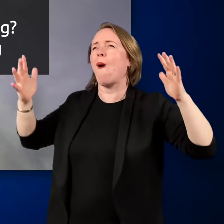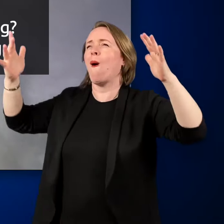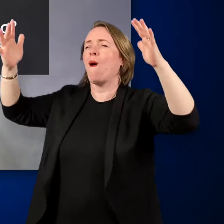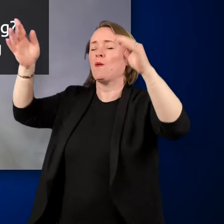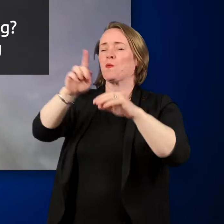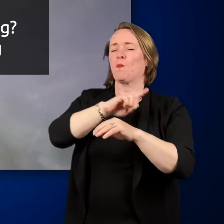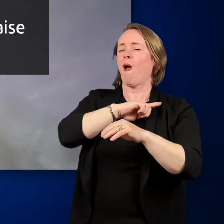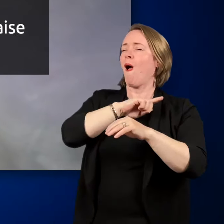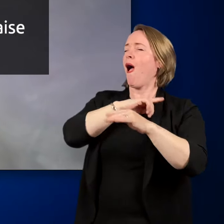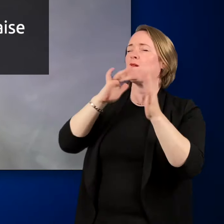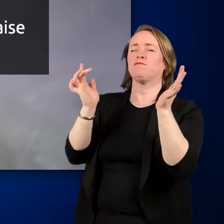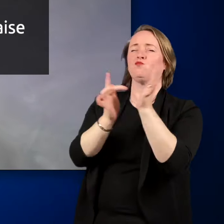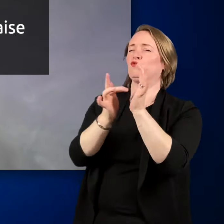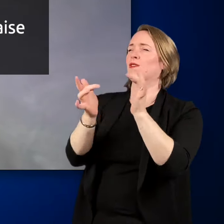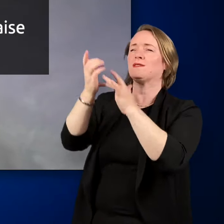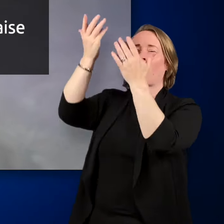King.